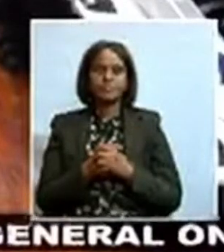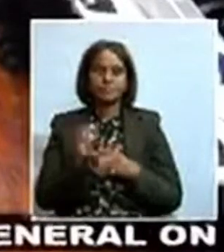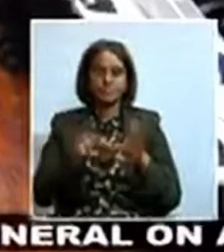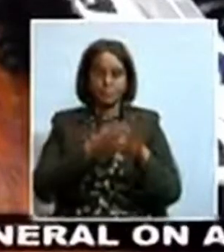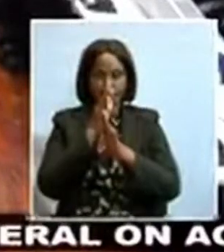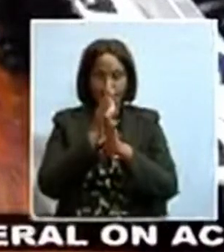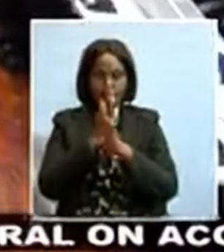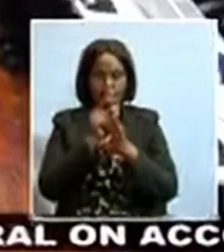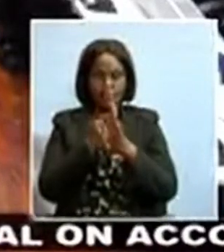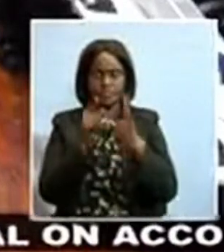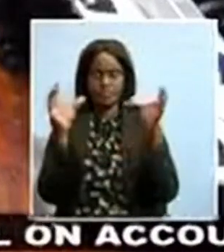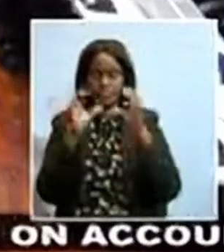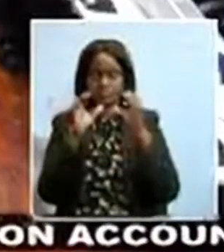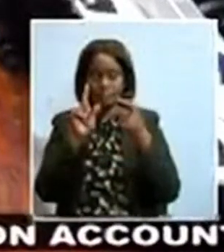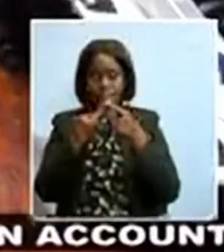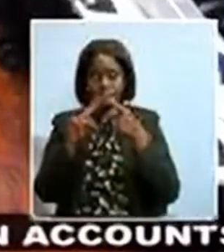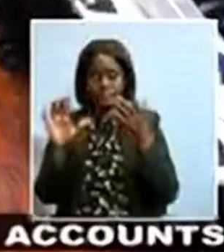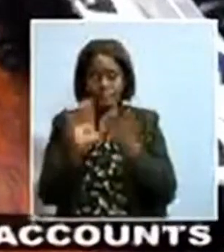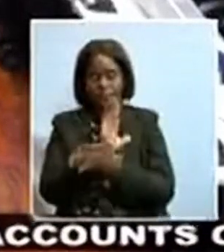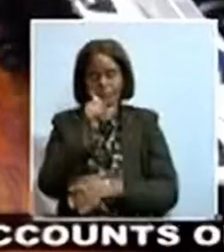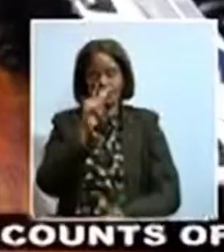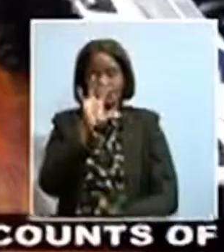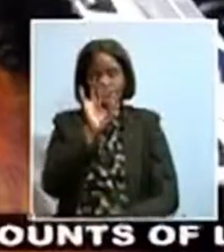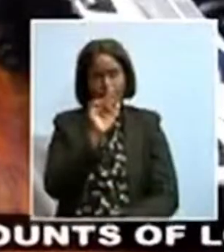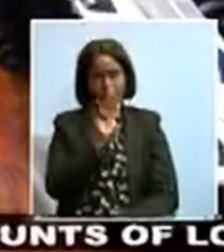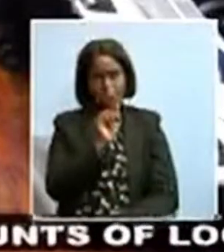to page 18.